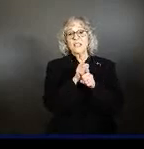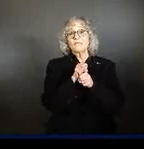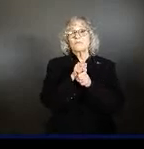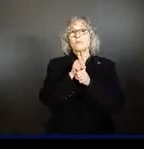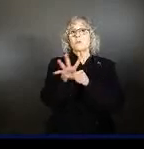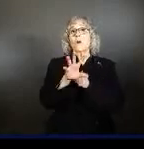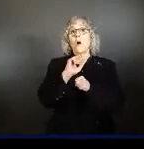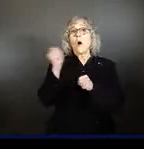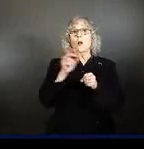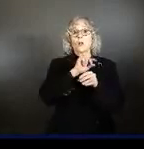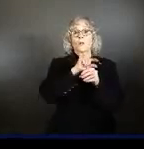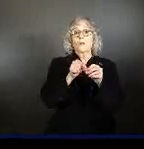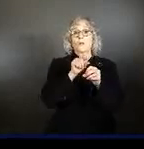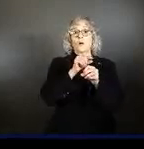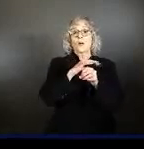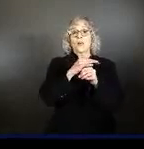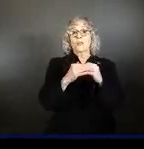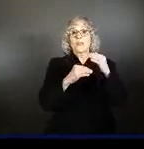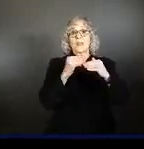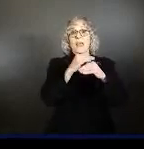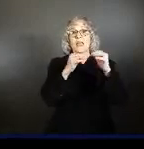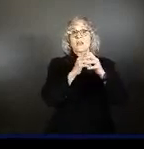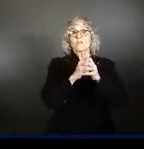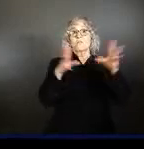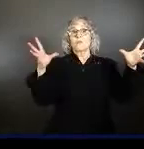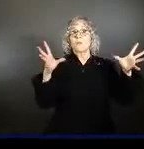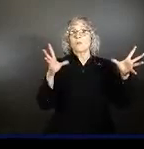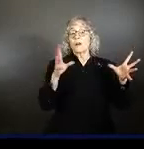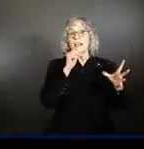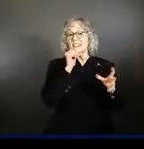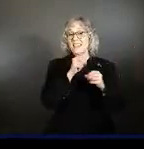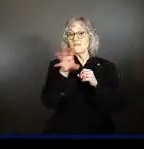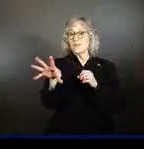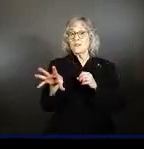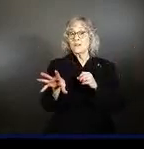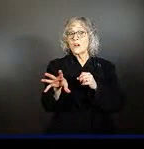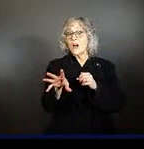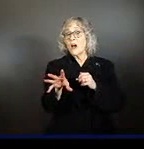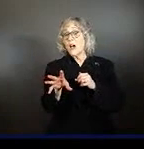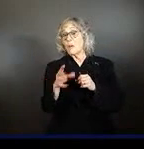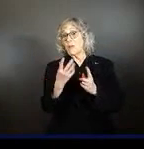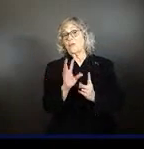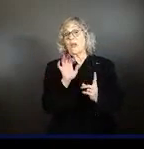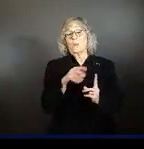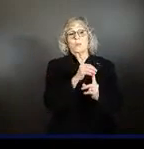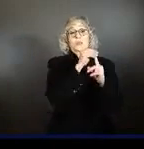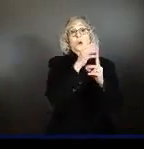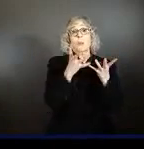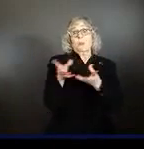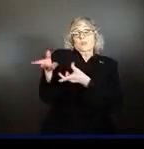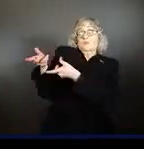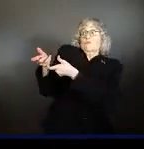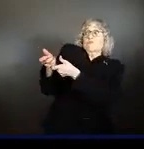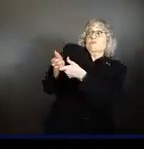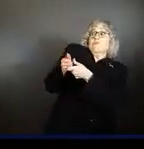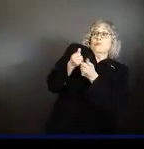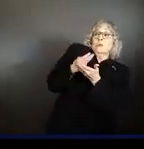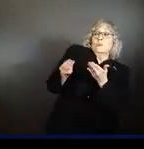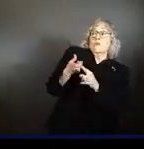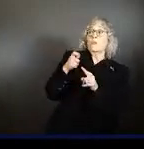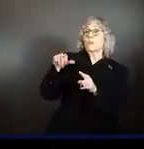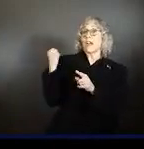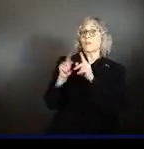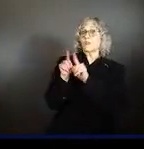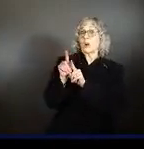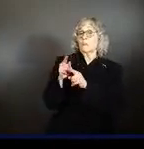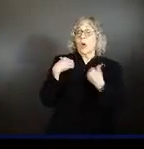layers, which is which would be really unique, or it might be pulling material from the other star. Anyways, we don't know yet,